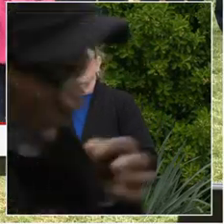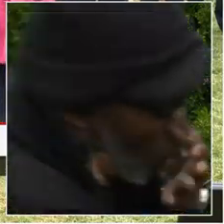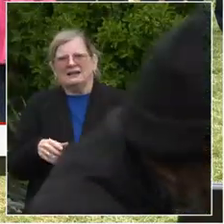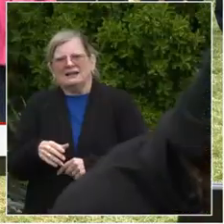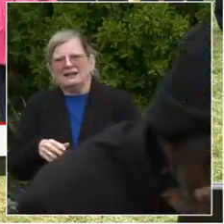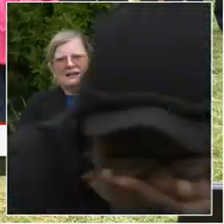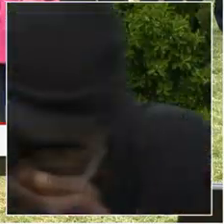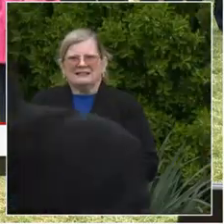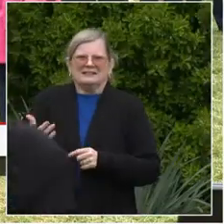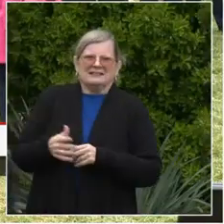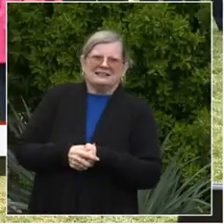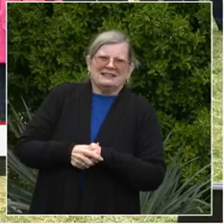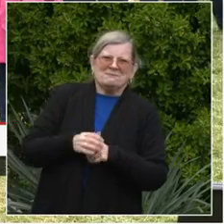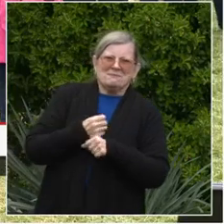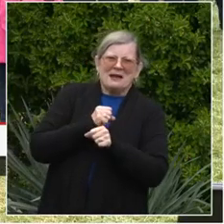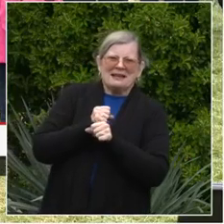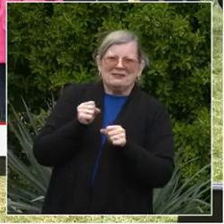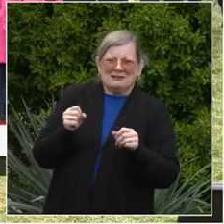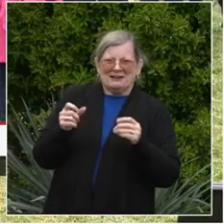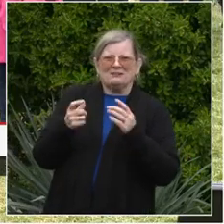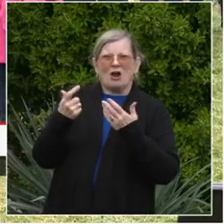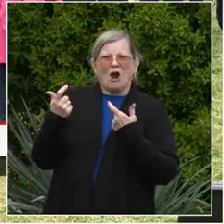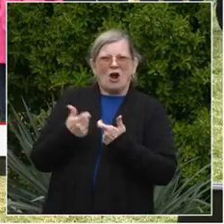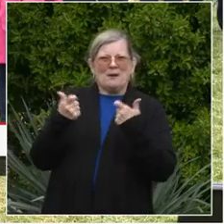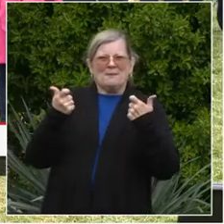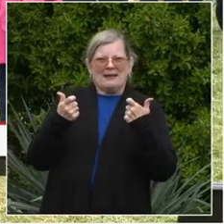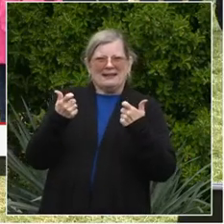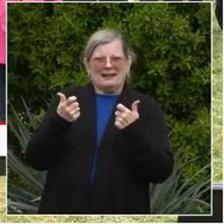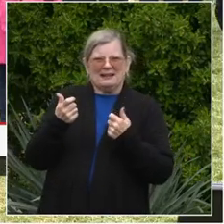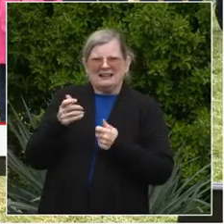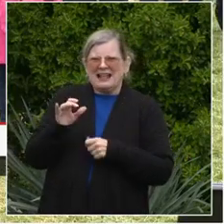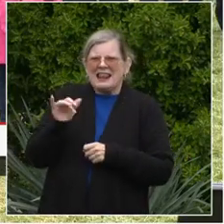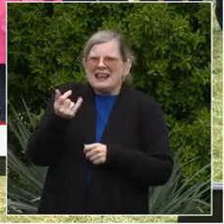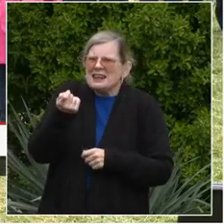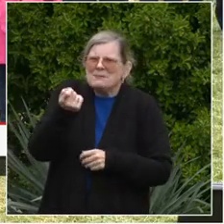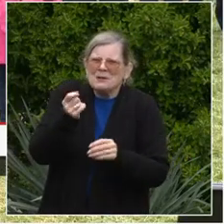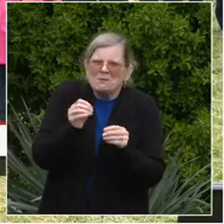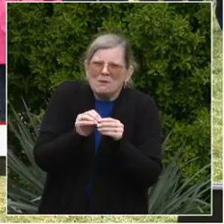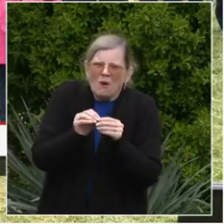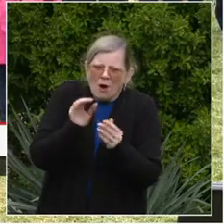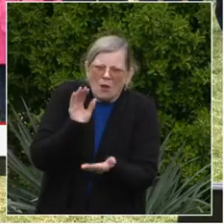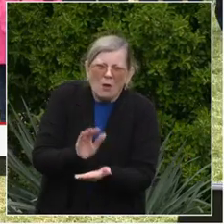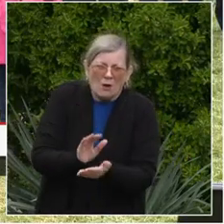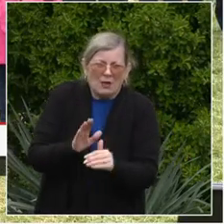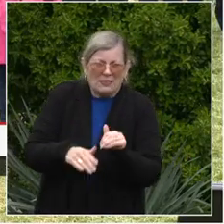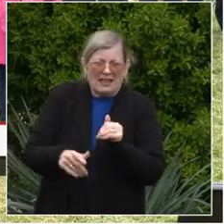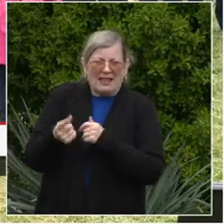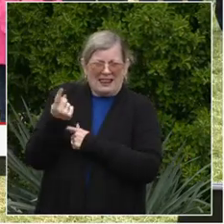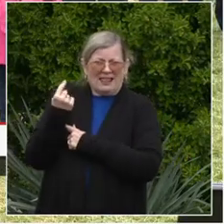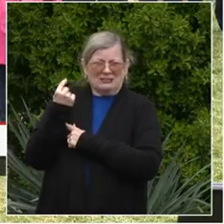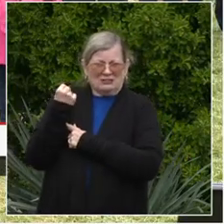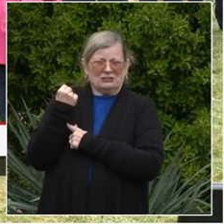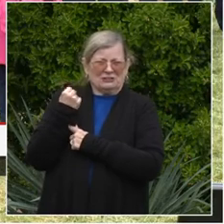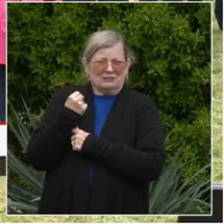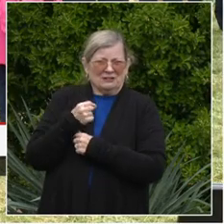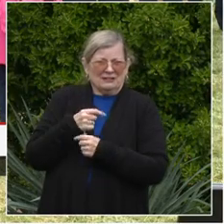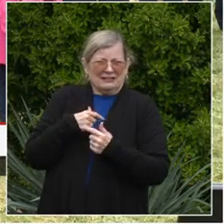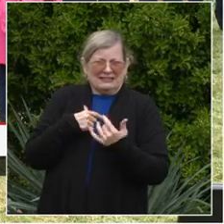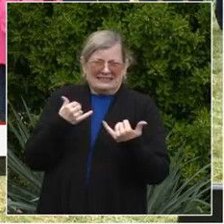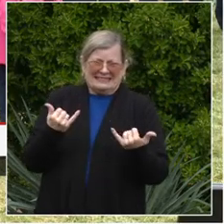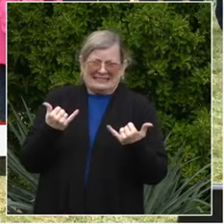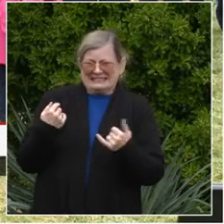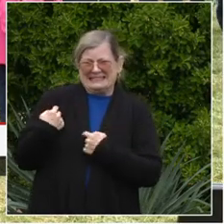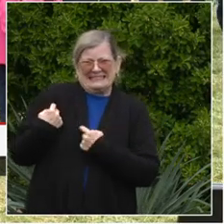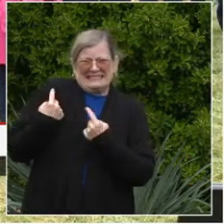off the streets. Our robberies, we're just slightly below where we were same time last year. So while there has been an